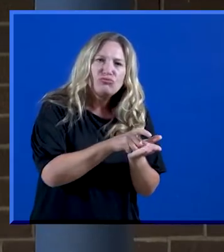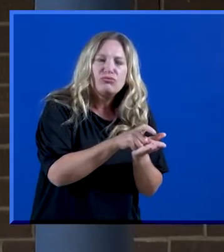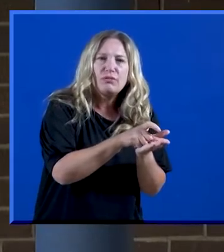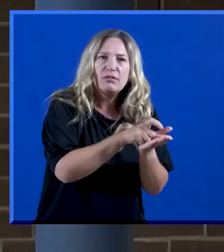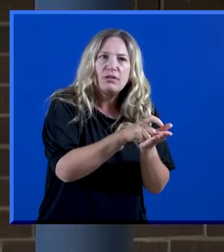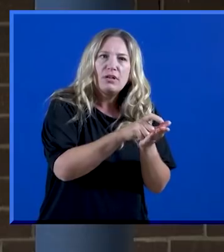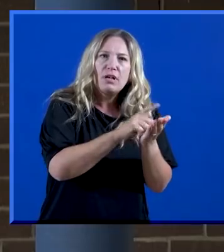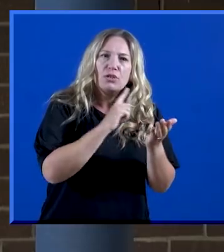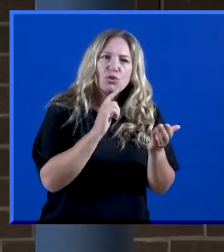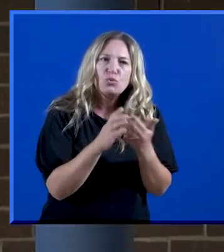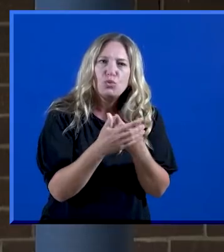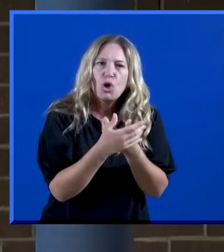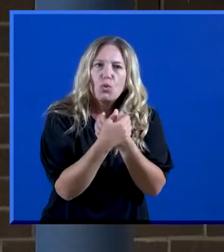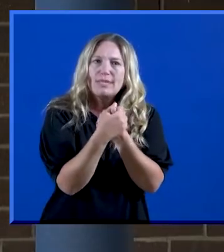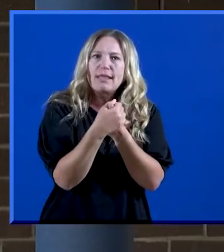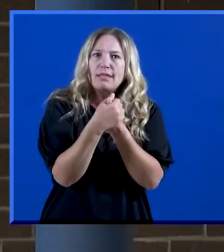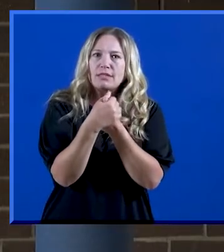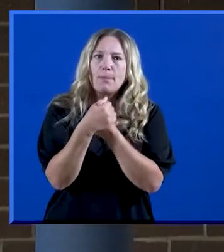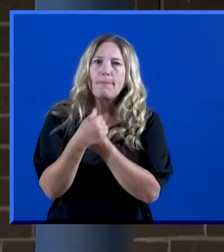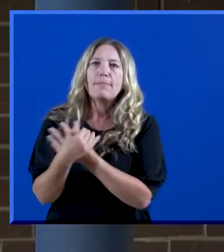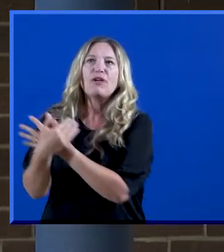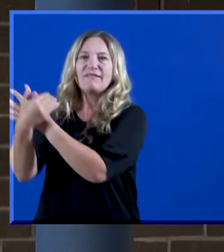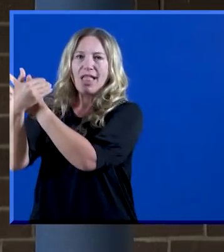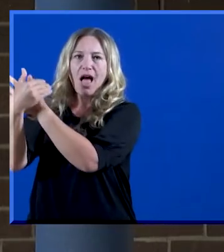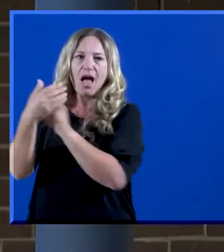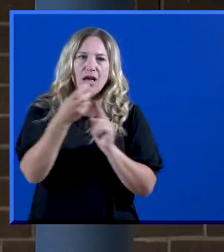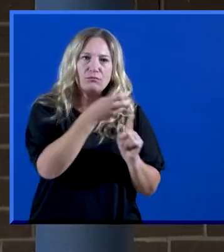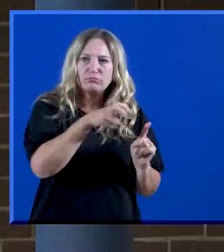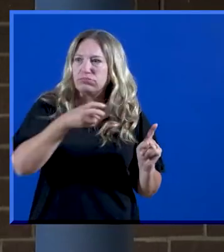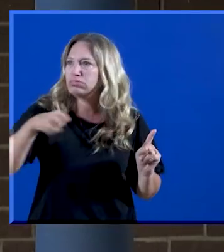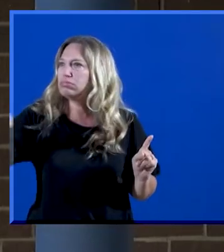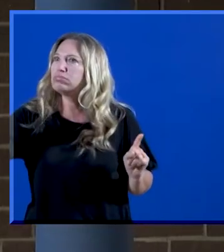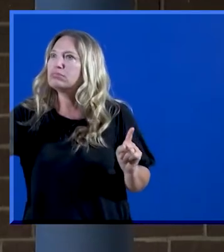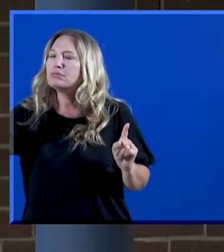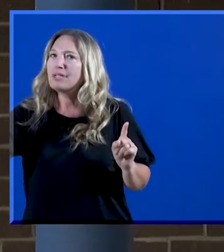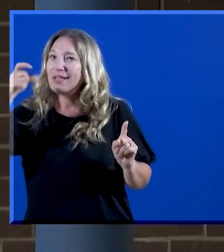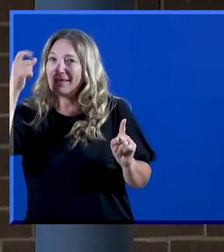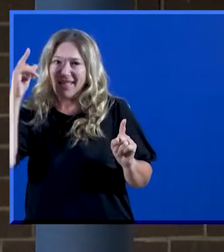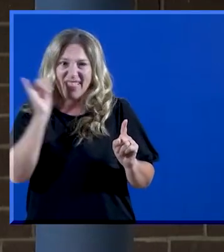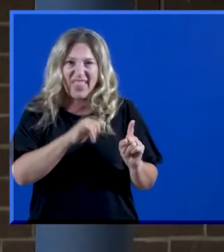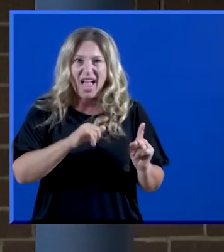transitioning into a chrysalis and then into a beautiful butterfly. You see,